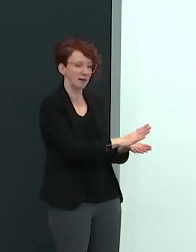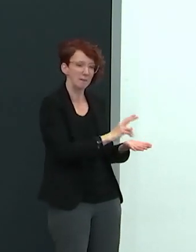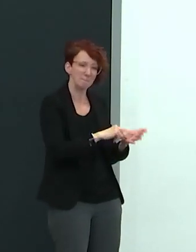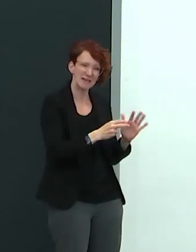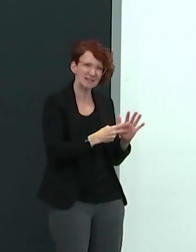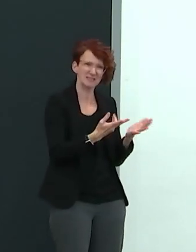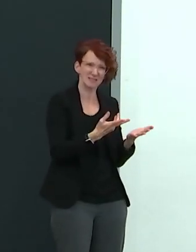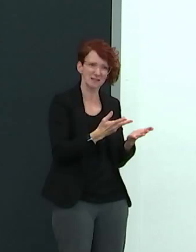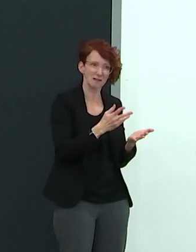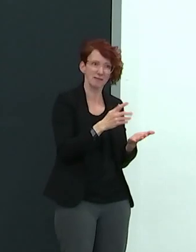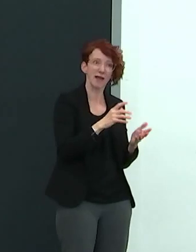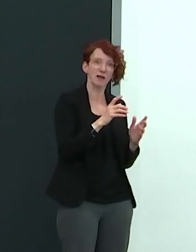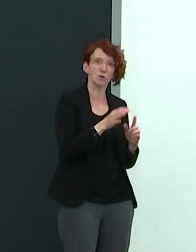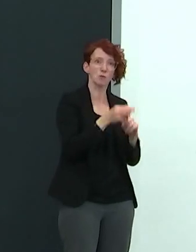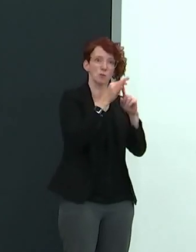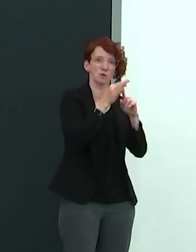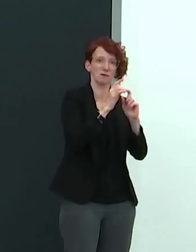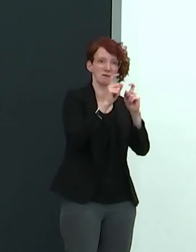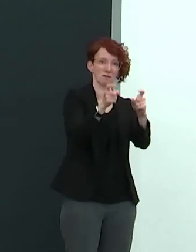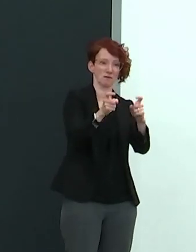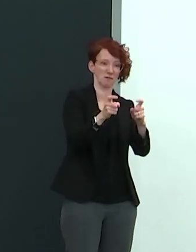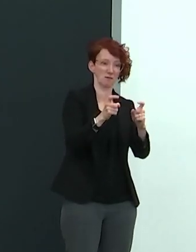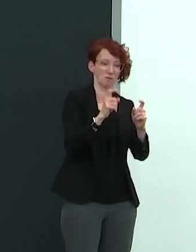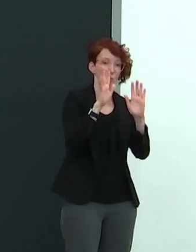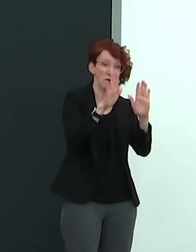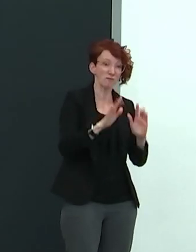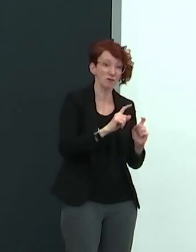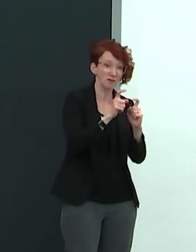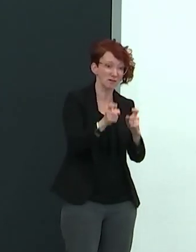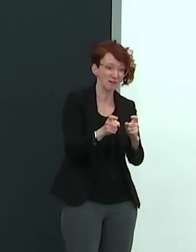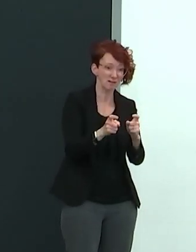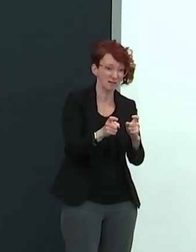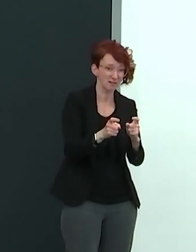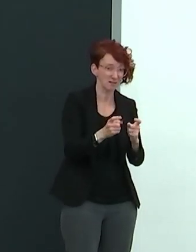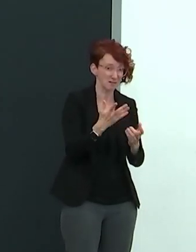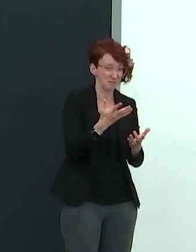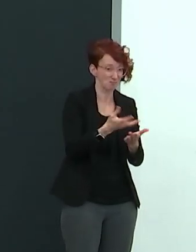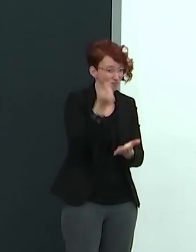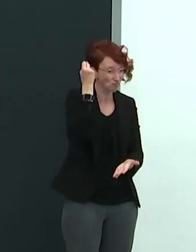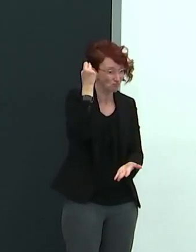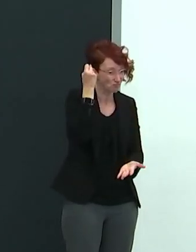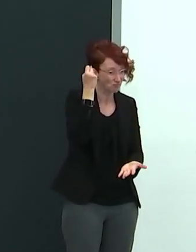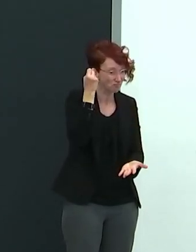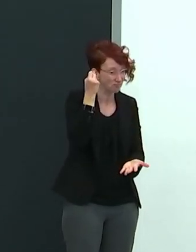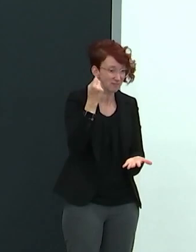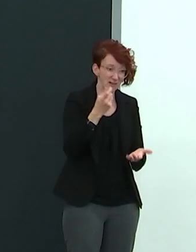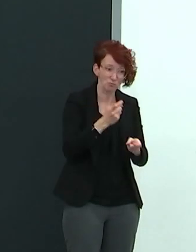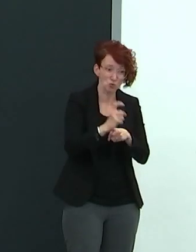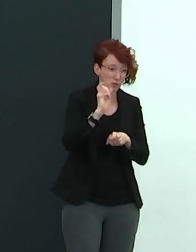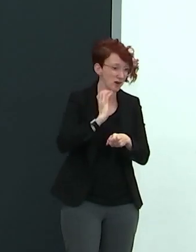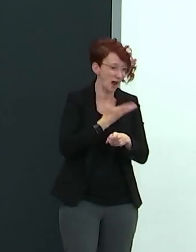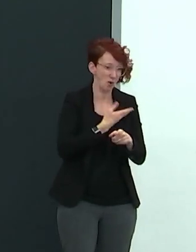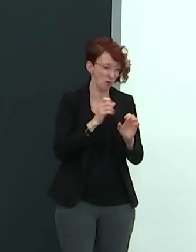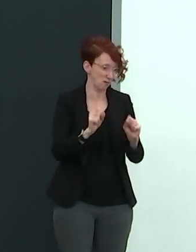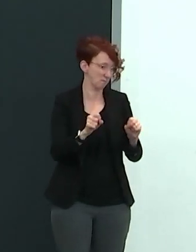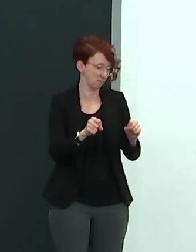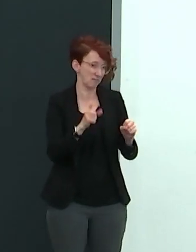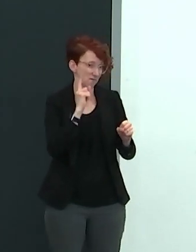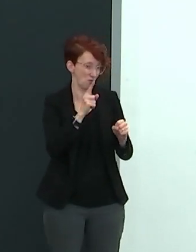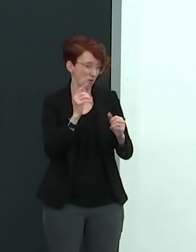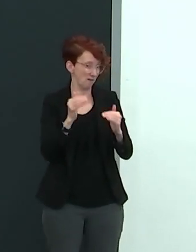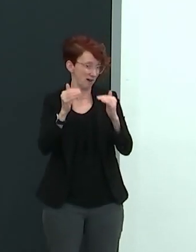eliminating their contributions to society, causing irreparable damage to our advancements in technology, science, and